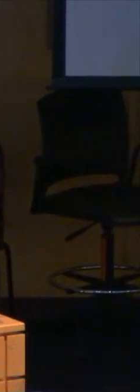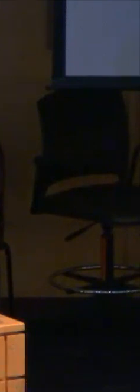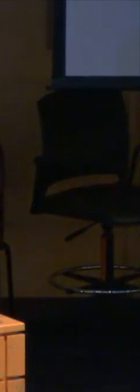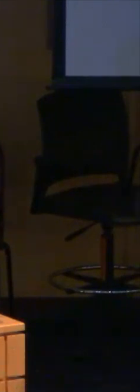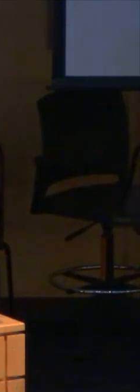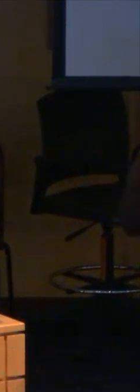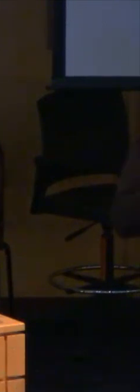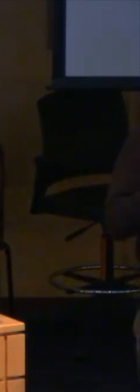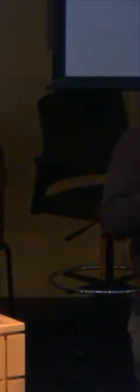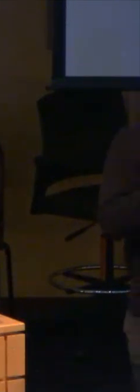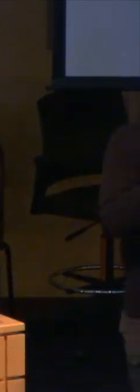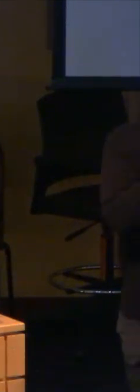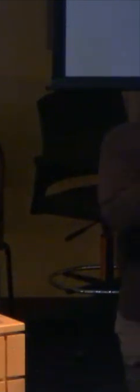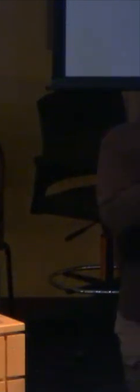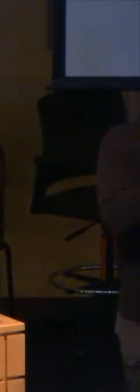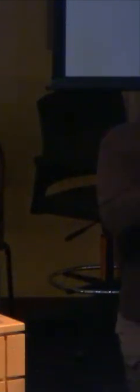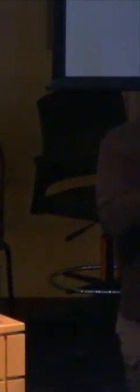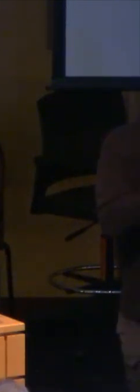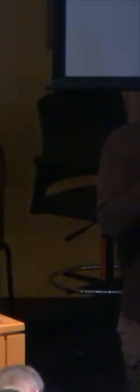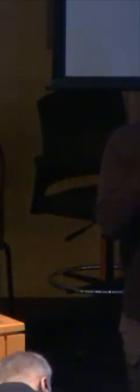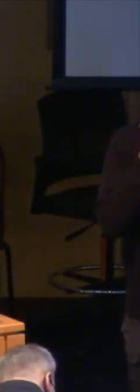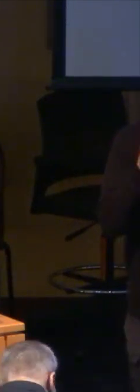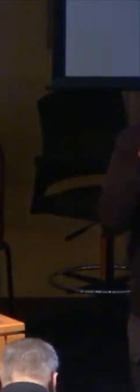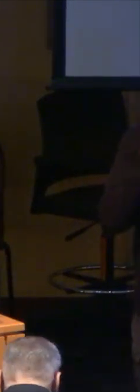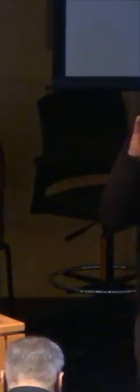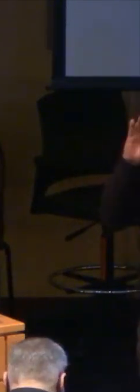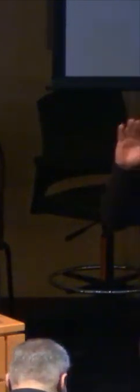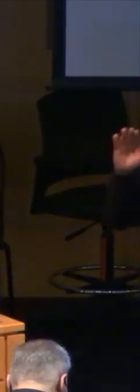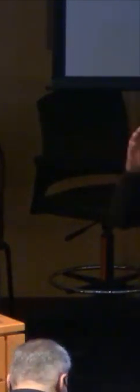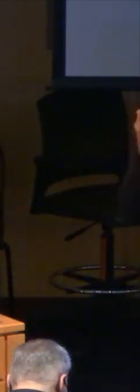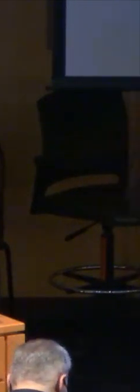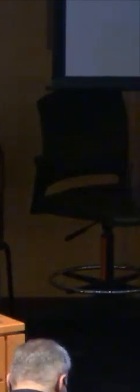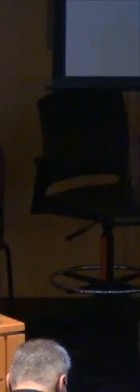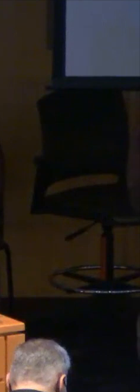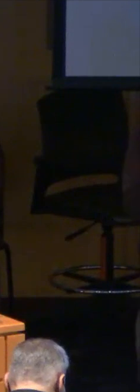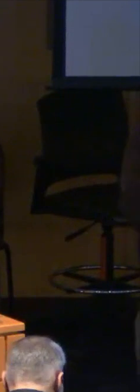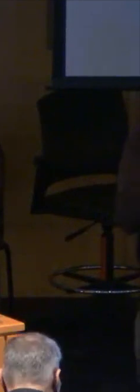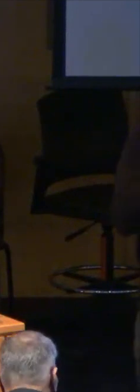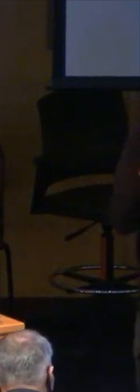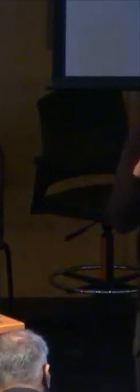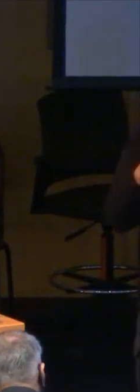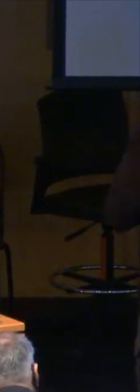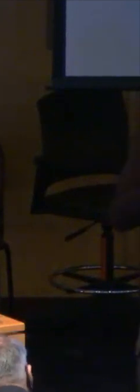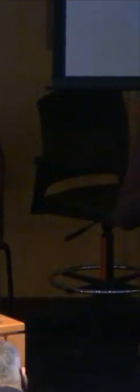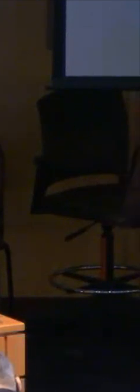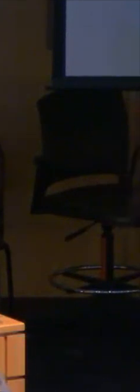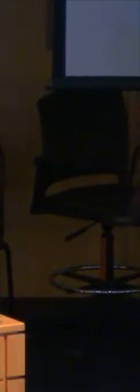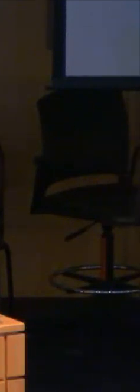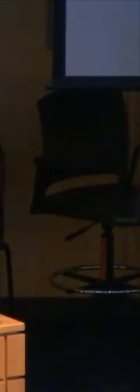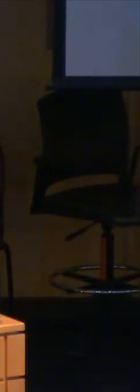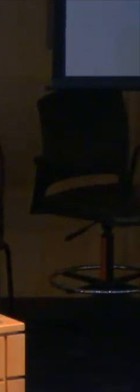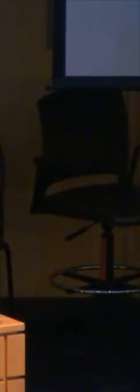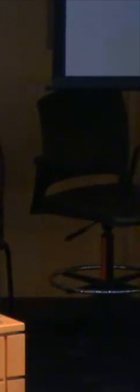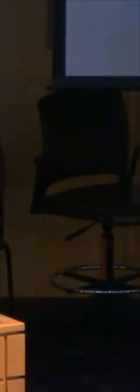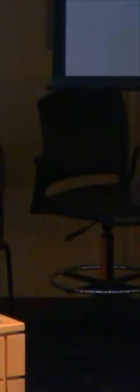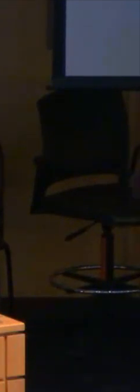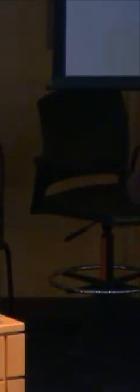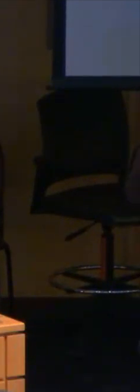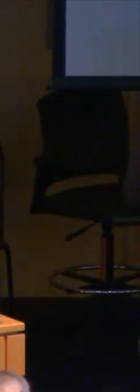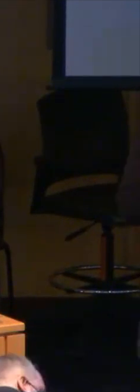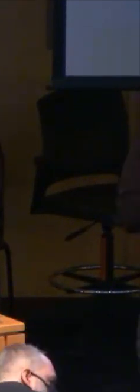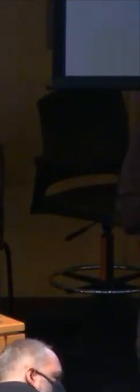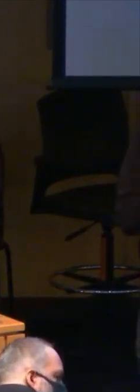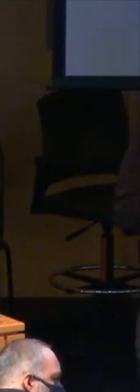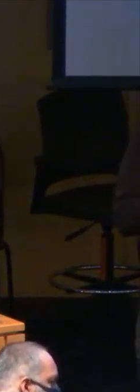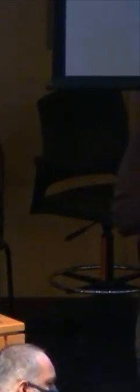Okay. Thanks for your talk. I was wondering, I think a lot of recent work, or some recent work has shown that a lot of